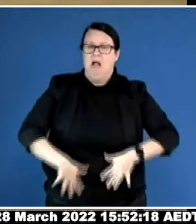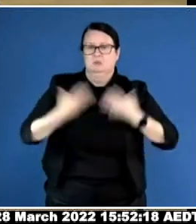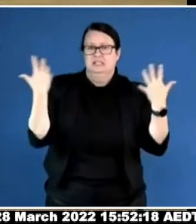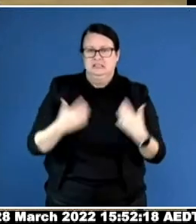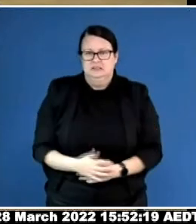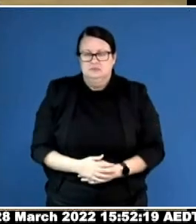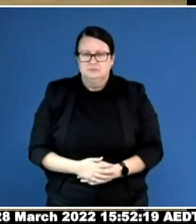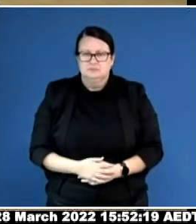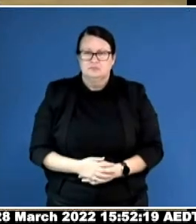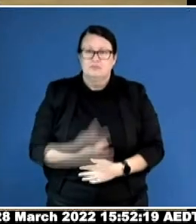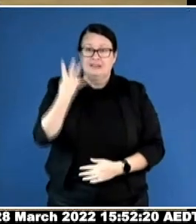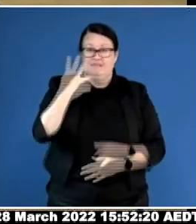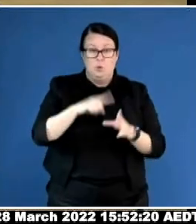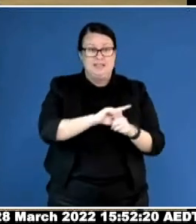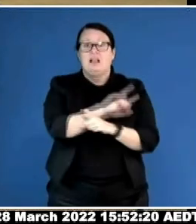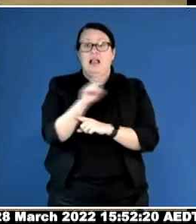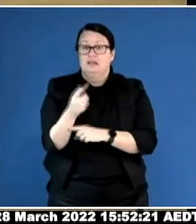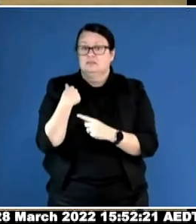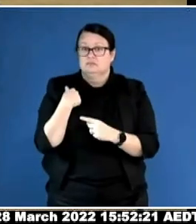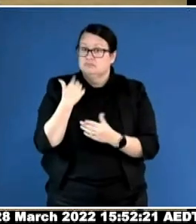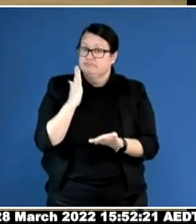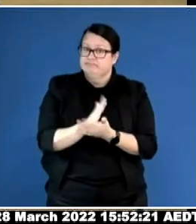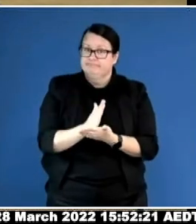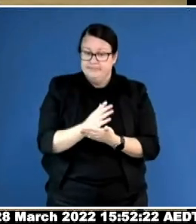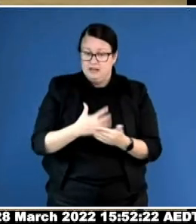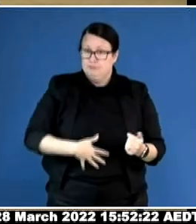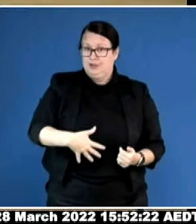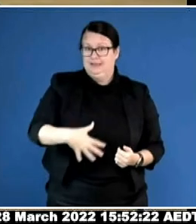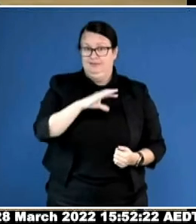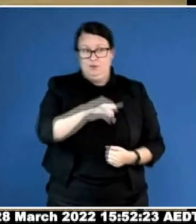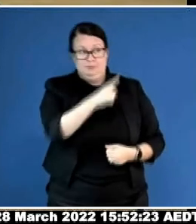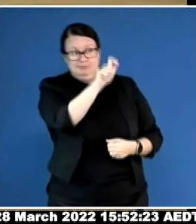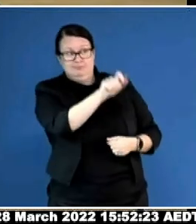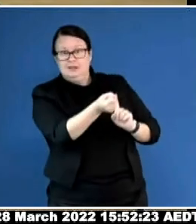About 4 years later, I became pregnant to one of my abusers.